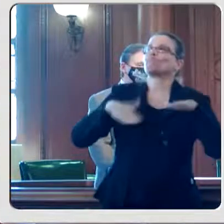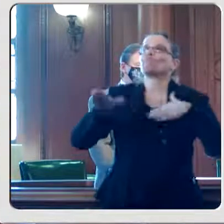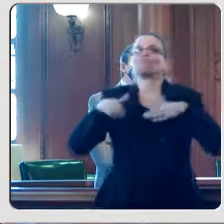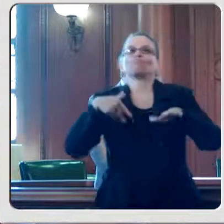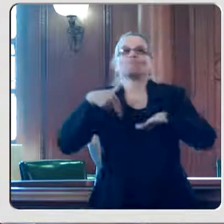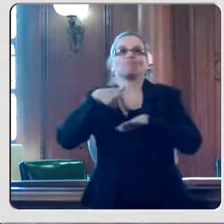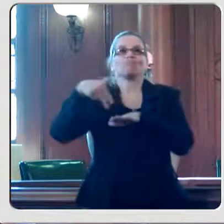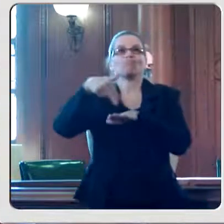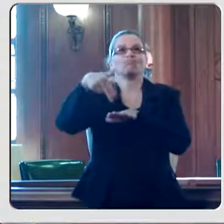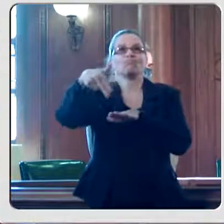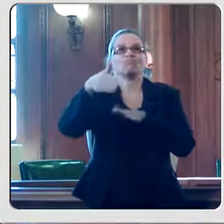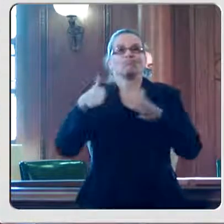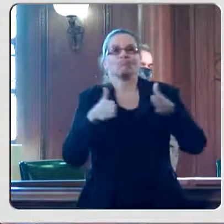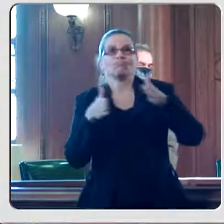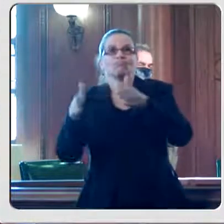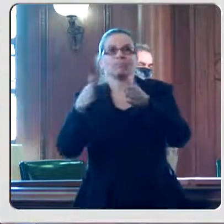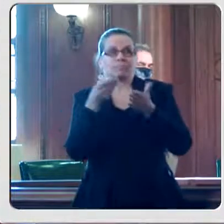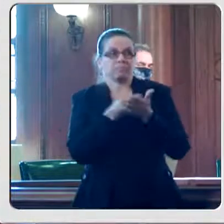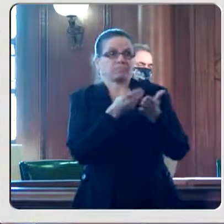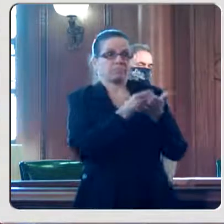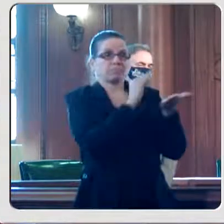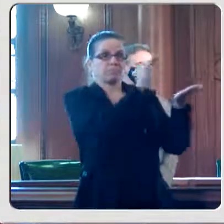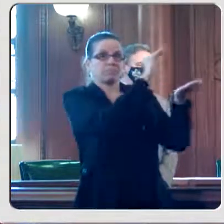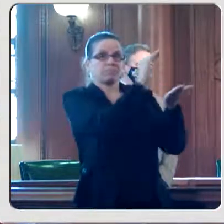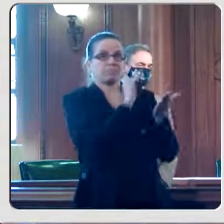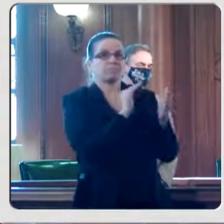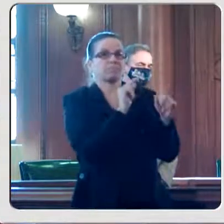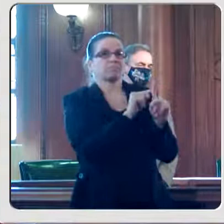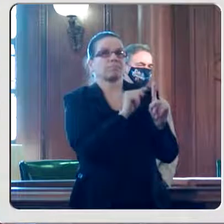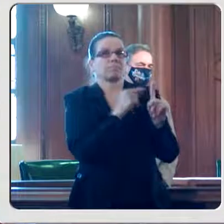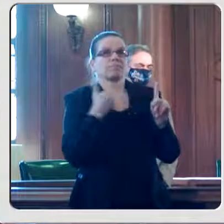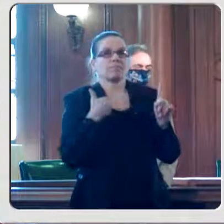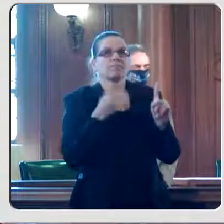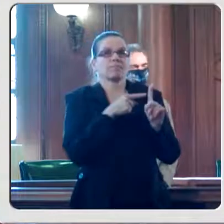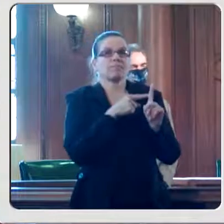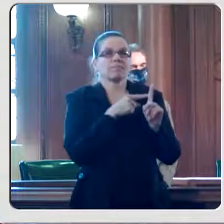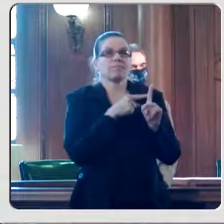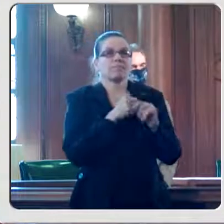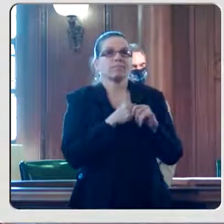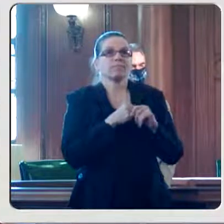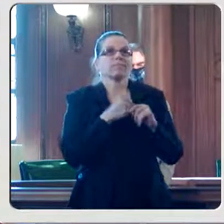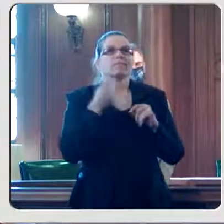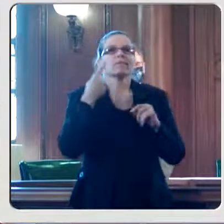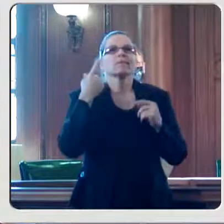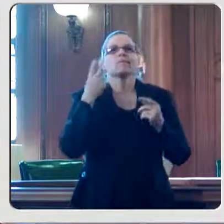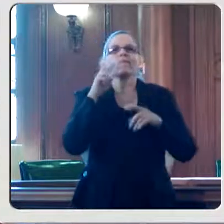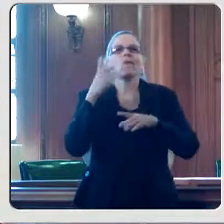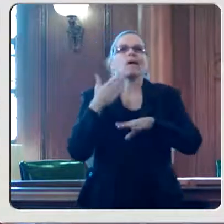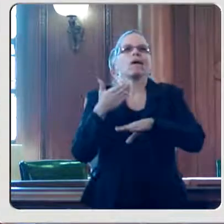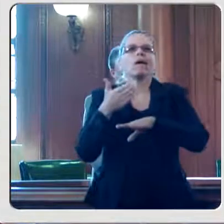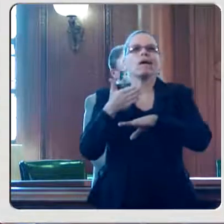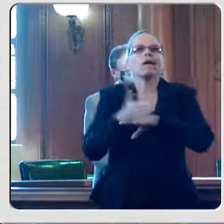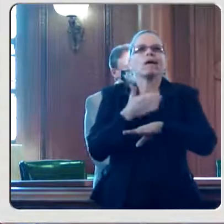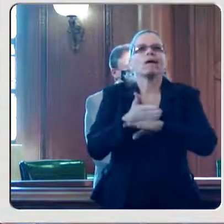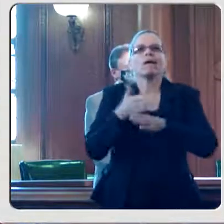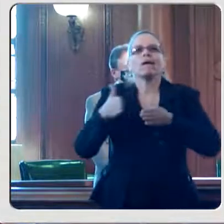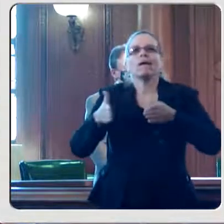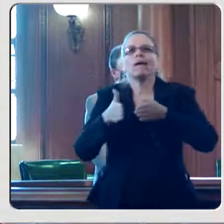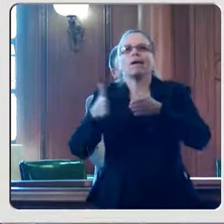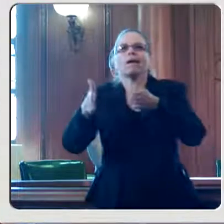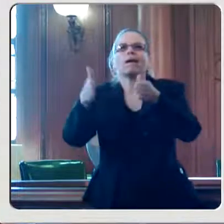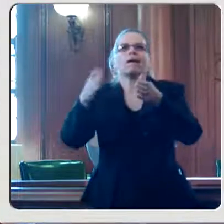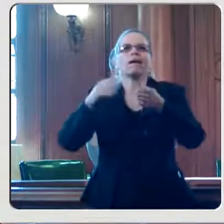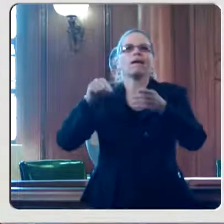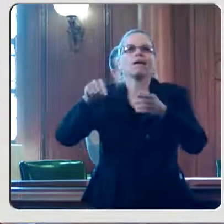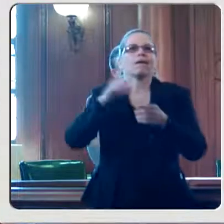for the 2nd phase of that project, so congratulations to Chris Signoli and his team on that. And then